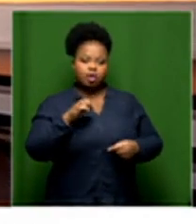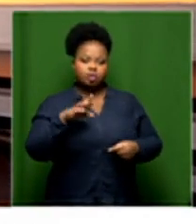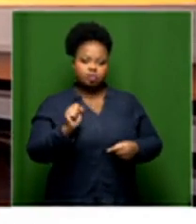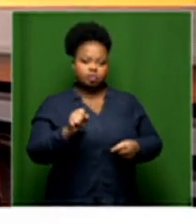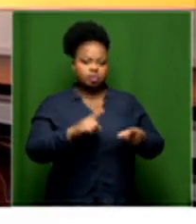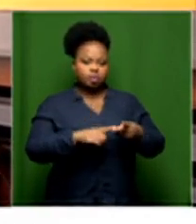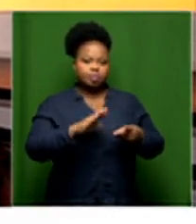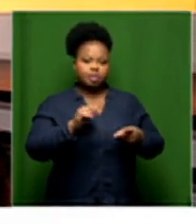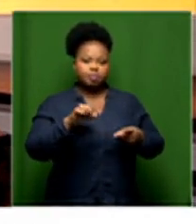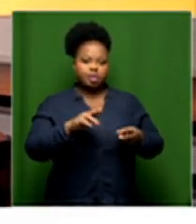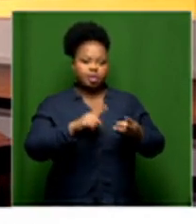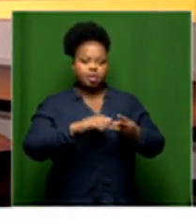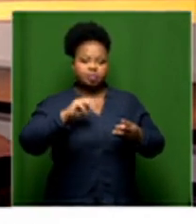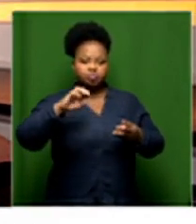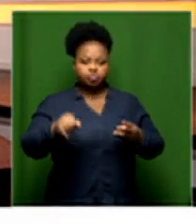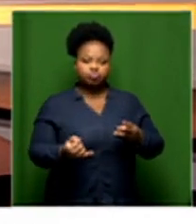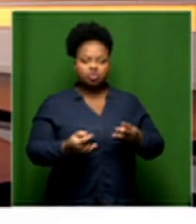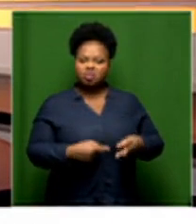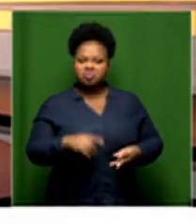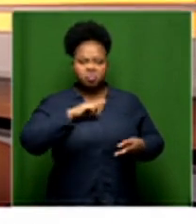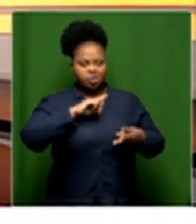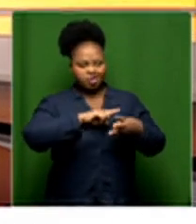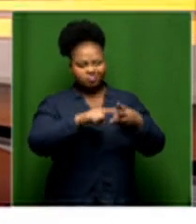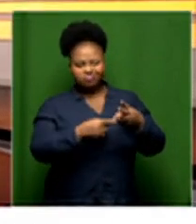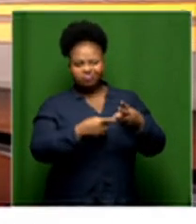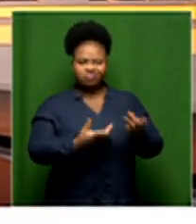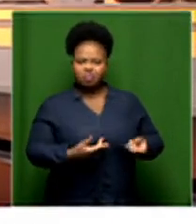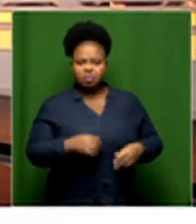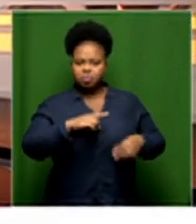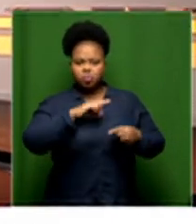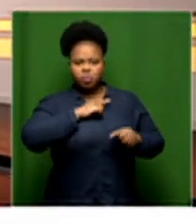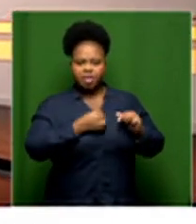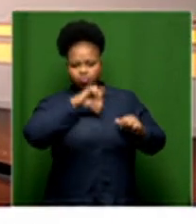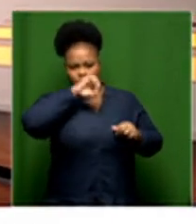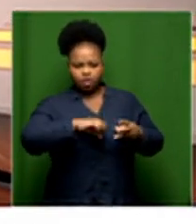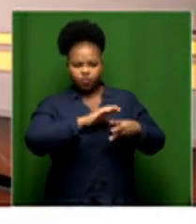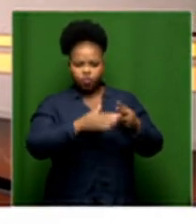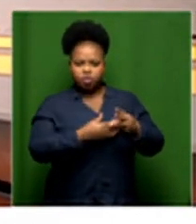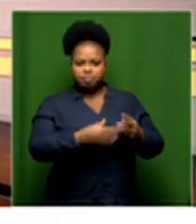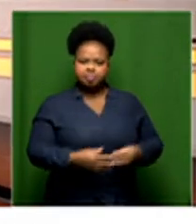Mars, Justin Bieber and Michael Jackson. Why these artists? What is it about them that fascinates you?